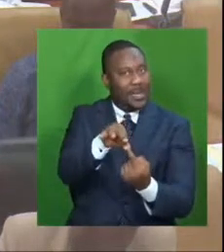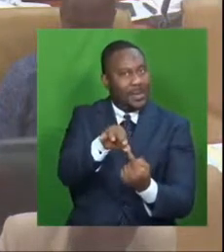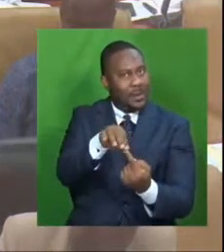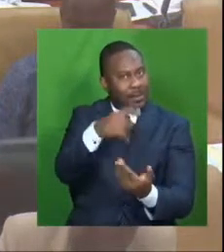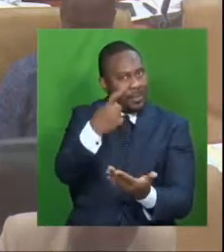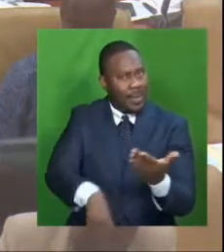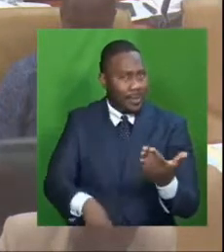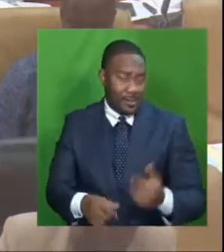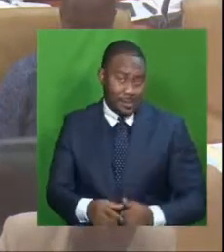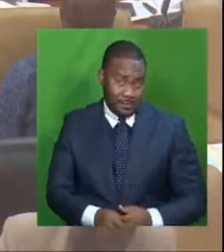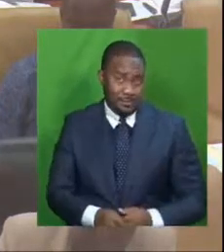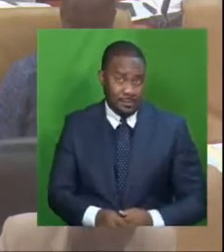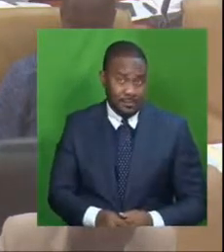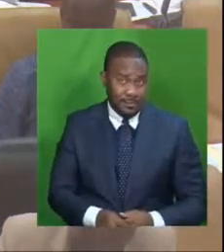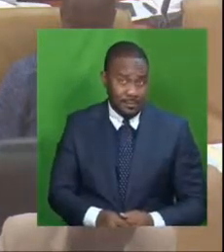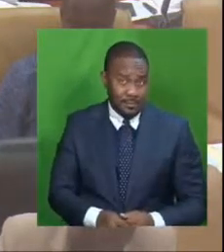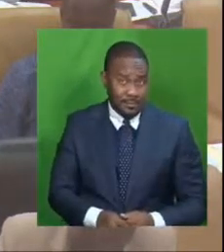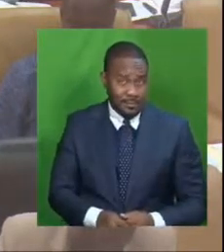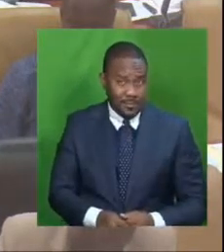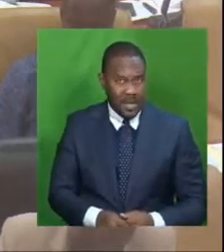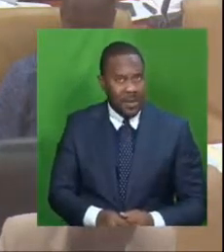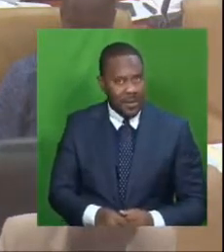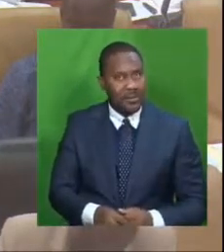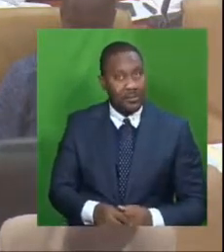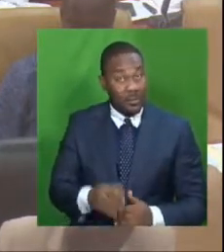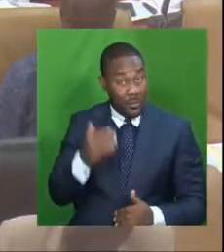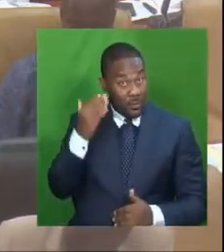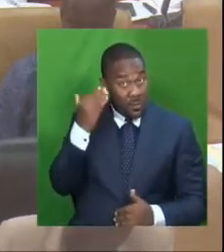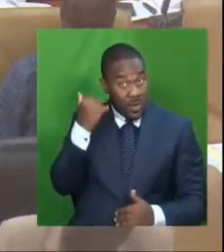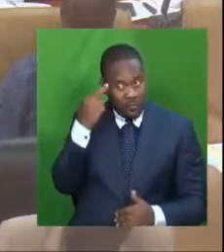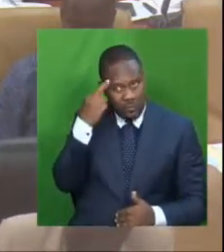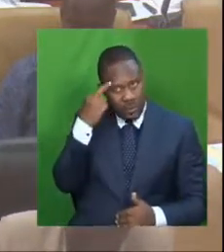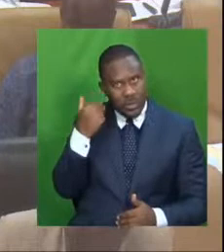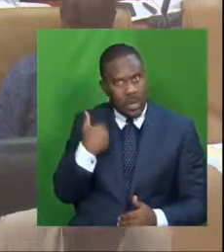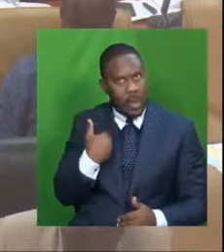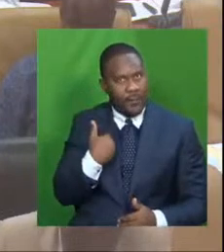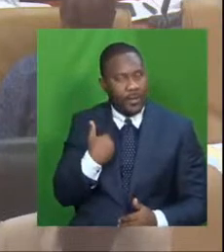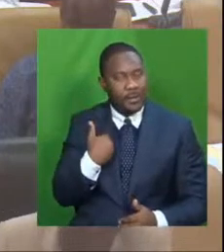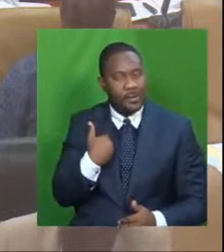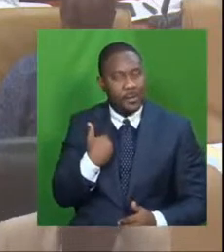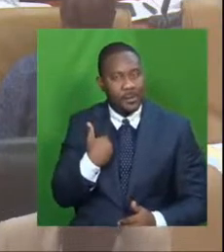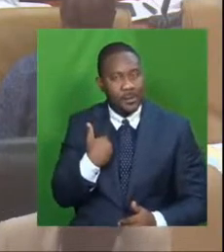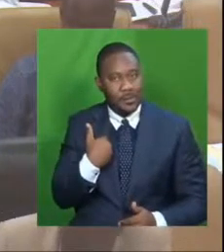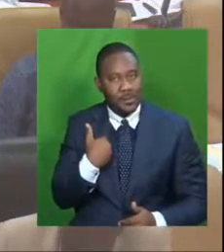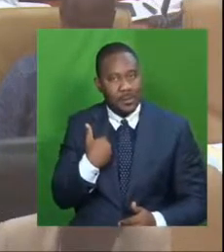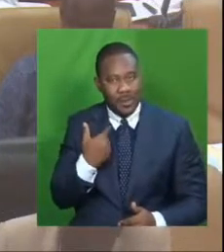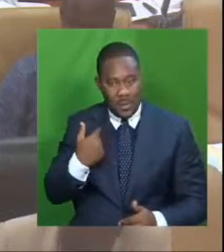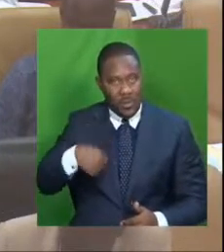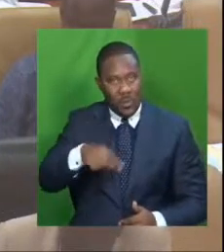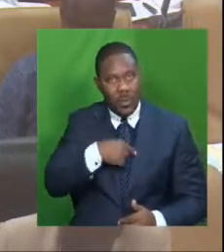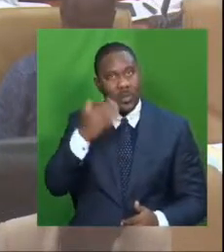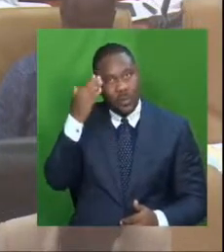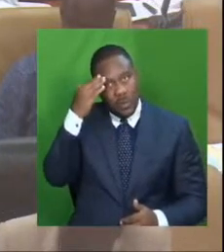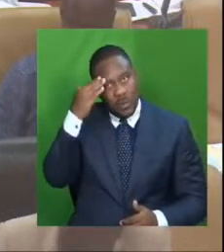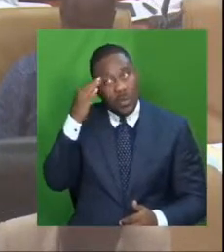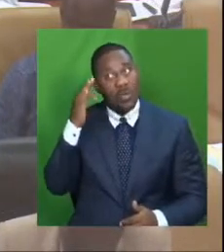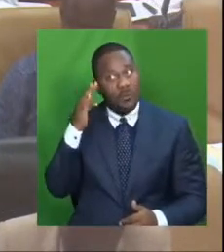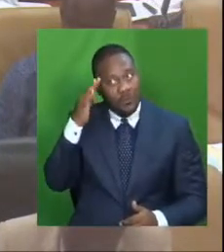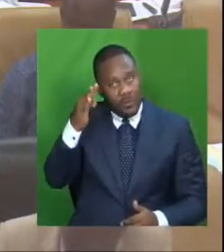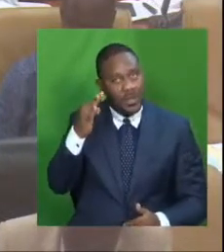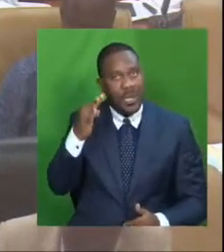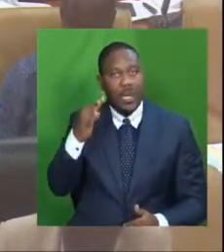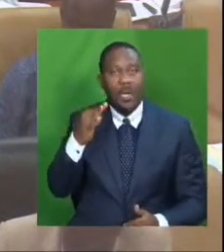against this particular tax for a technical reason. And we believe that posterity will vindicate